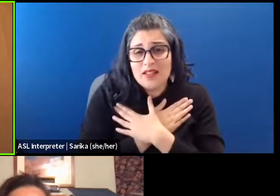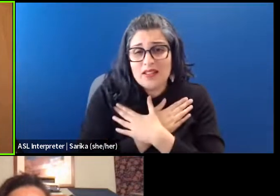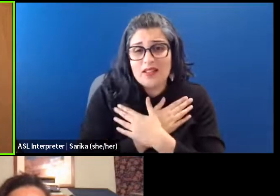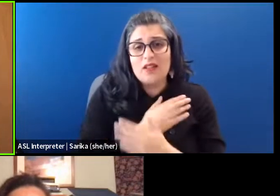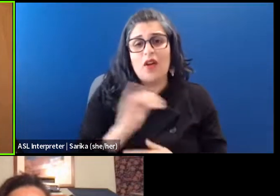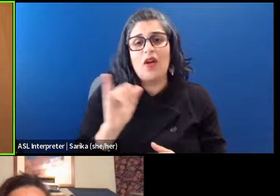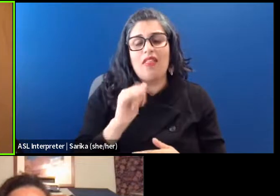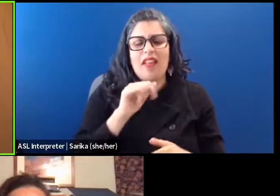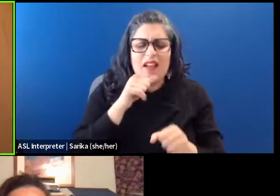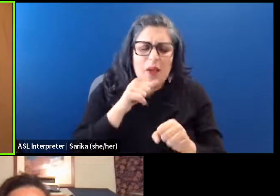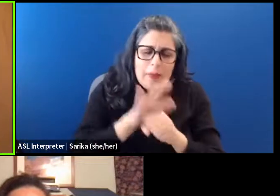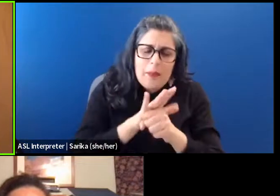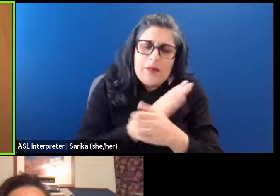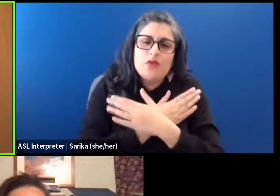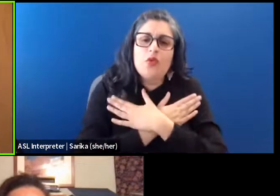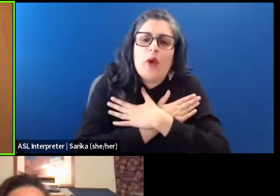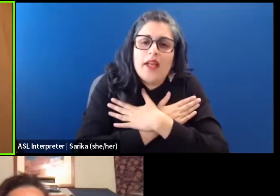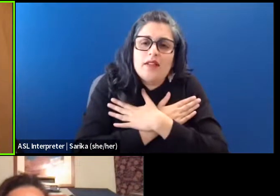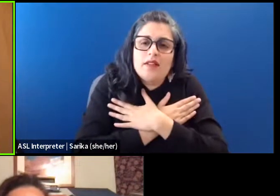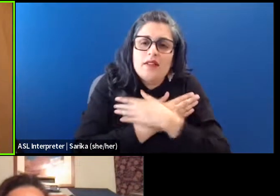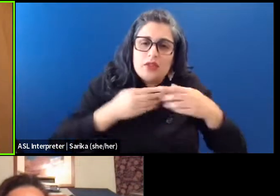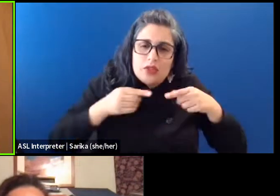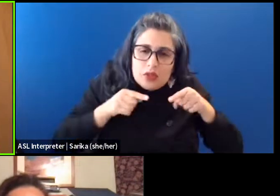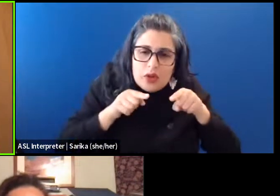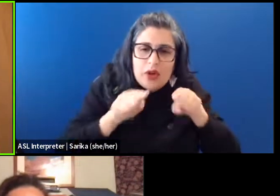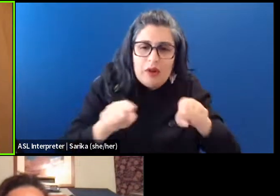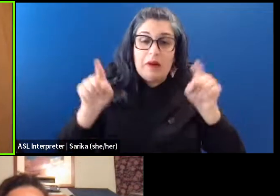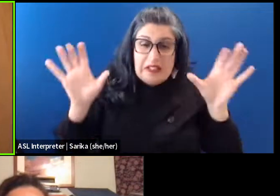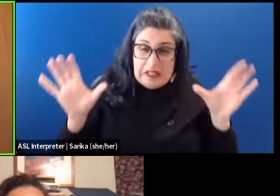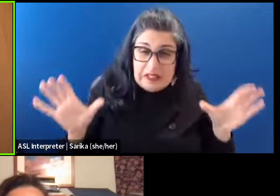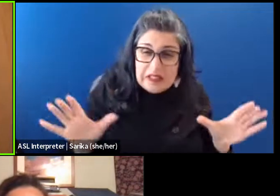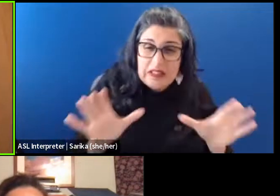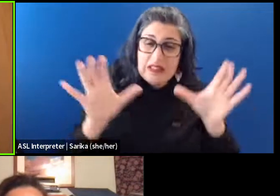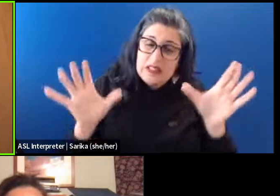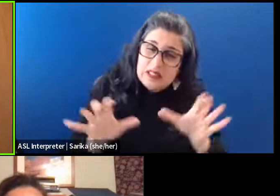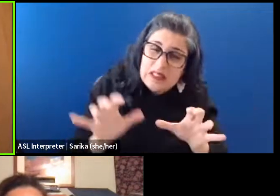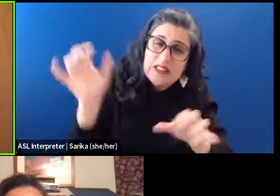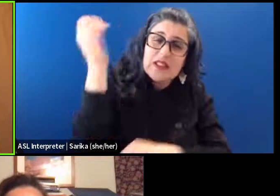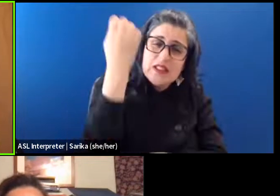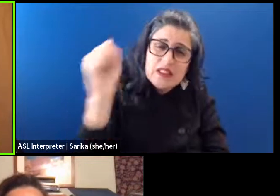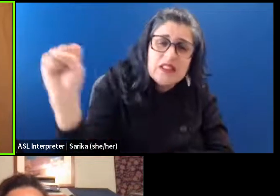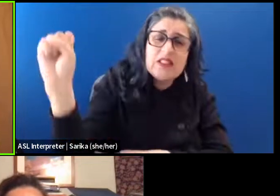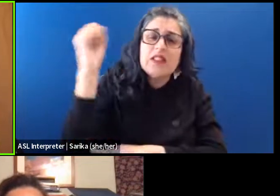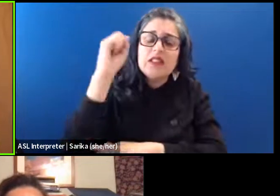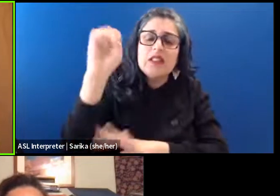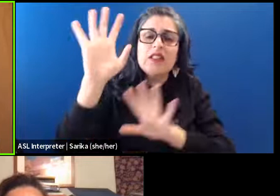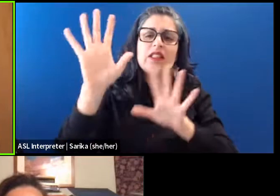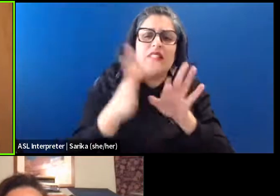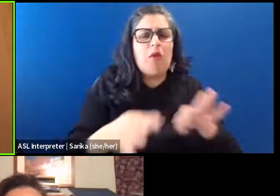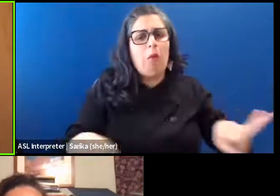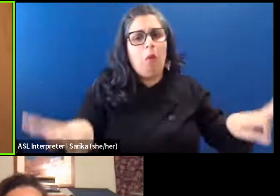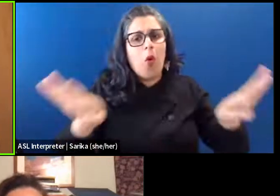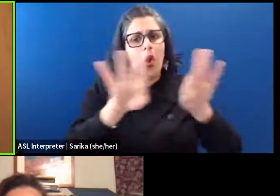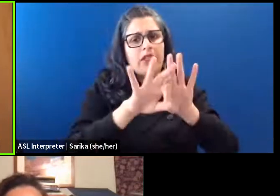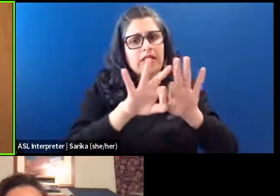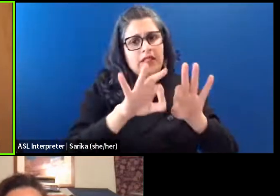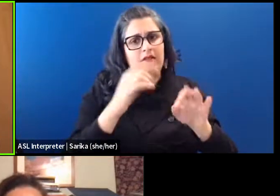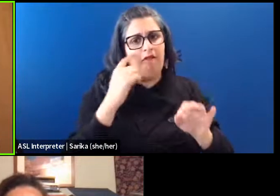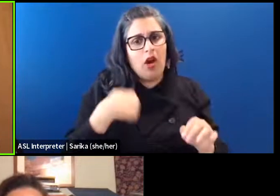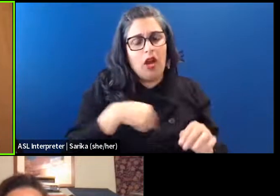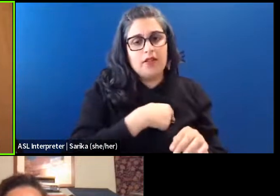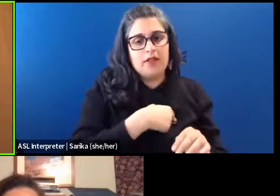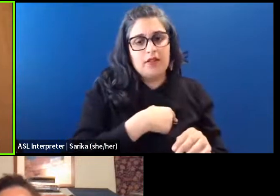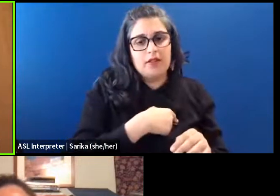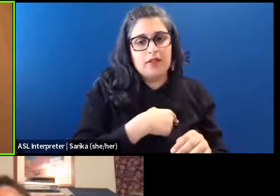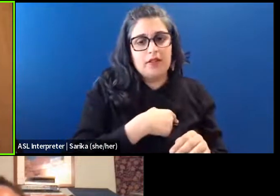to rest in the midst of pushing so hard is so vitally important for us. Mm-hmm. And when I say